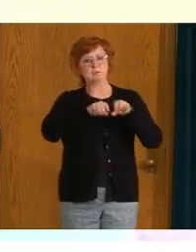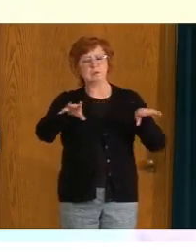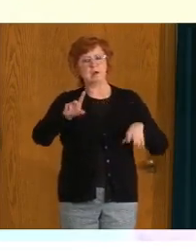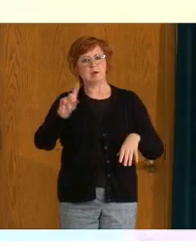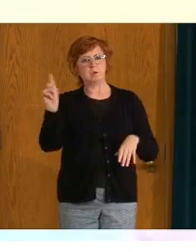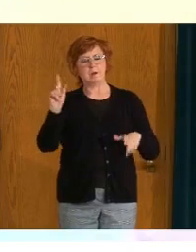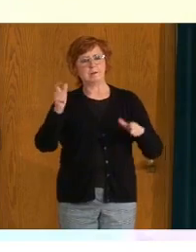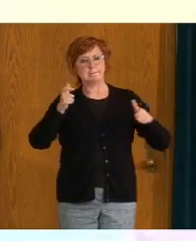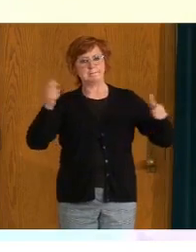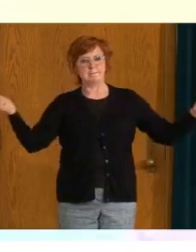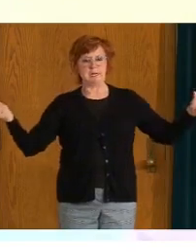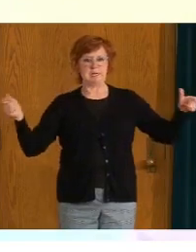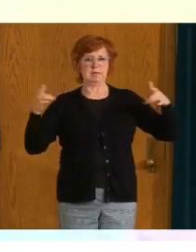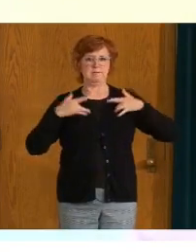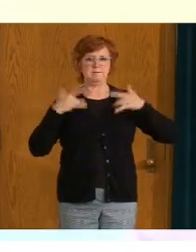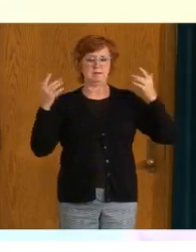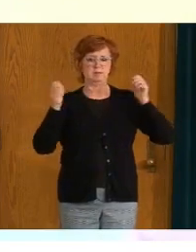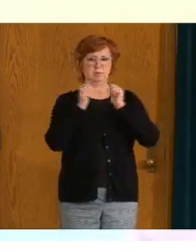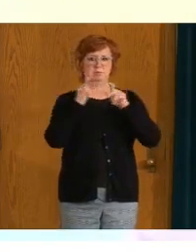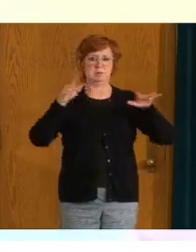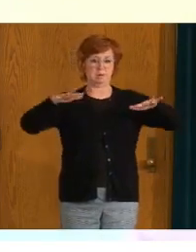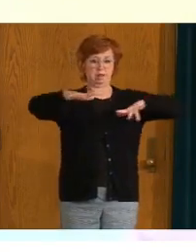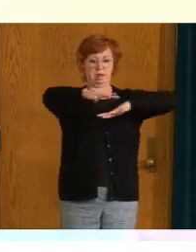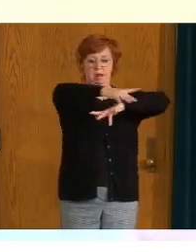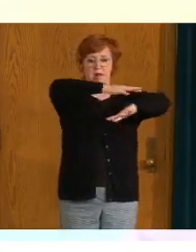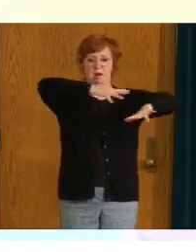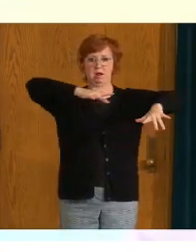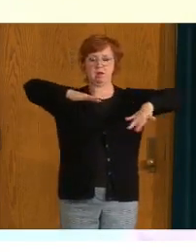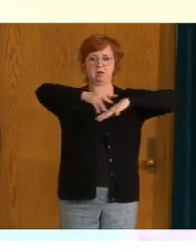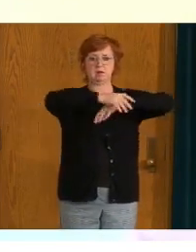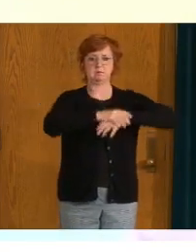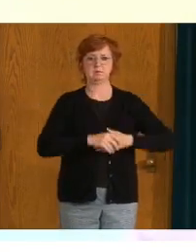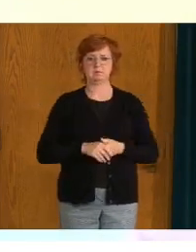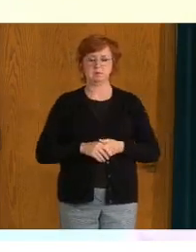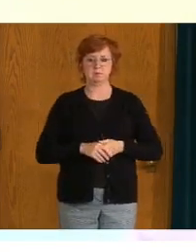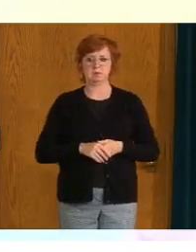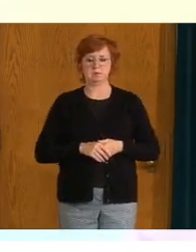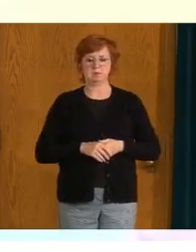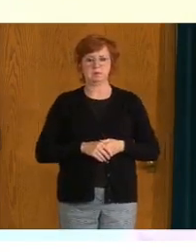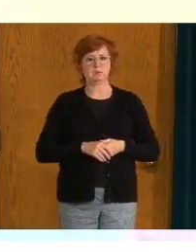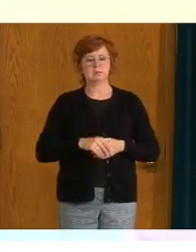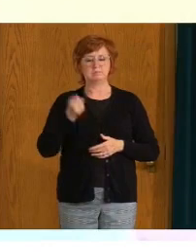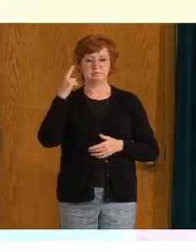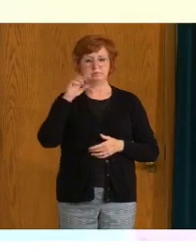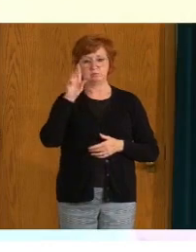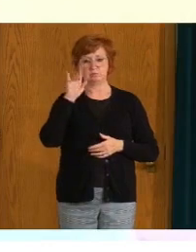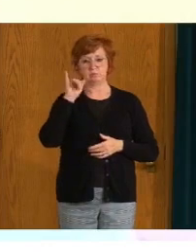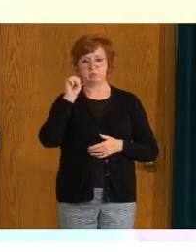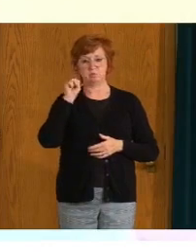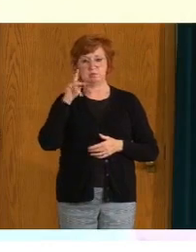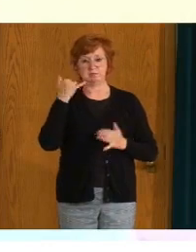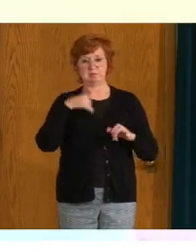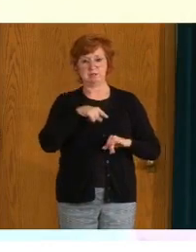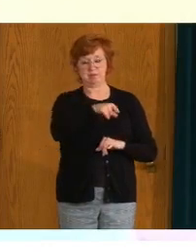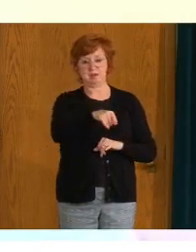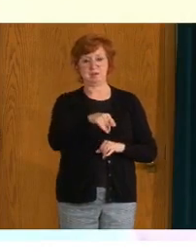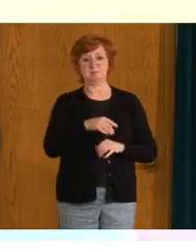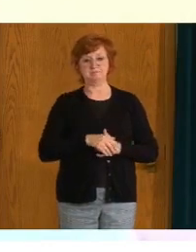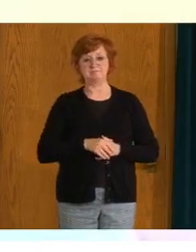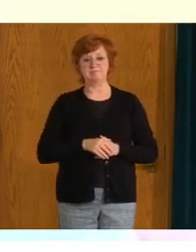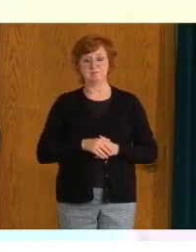concede that that risk will always be there in pockets where people are unvaccinated. And I think that's why exactly we need